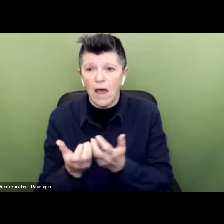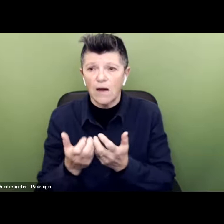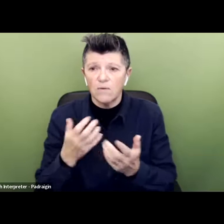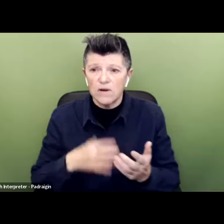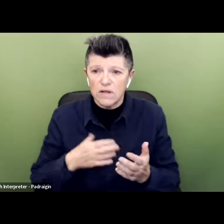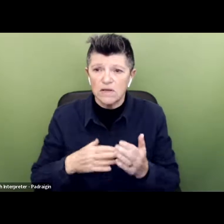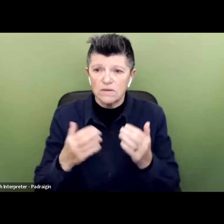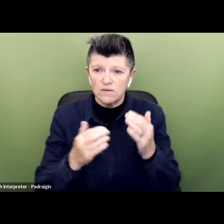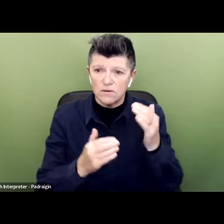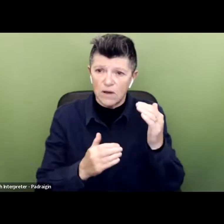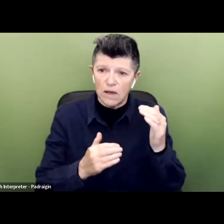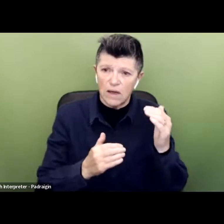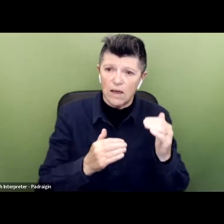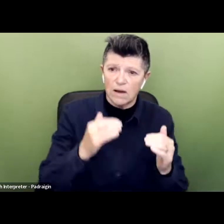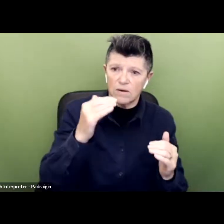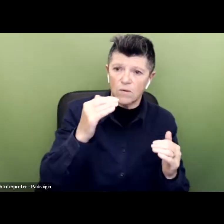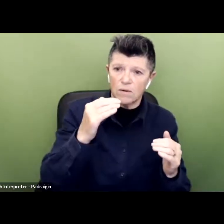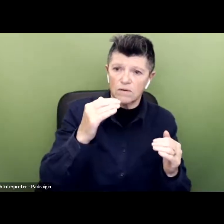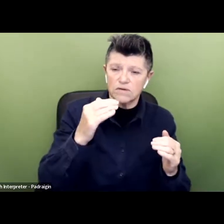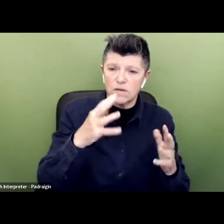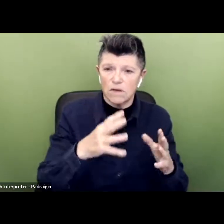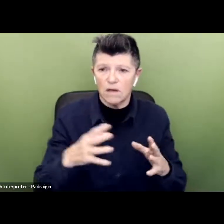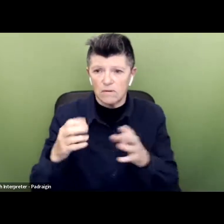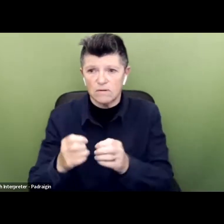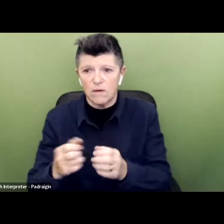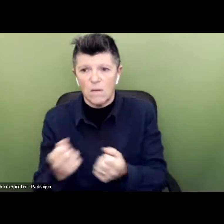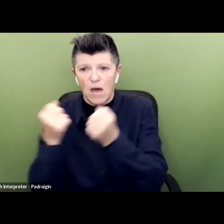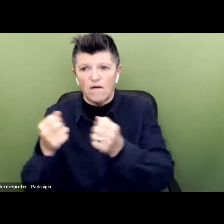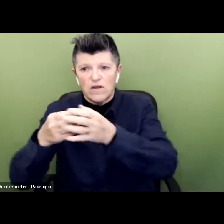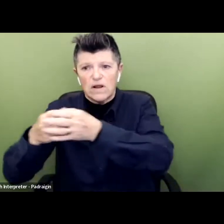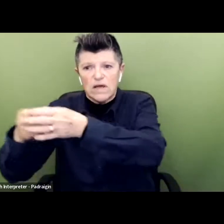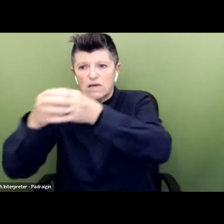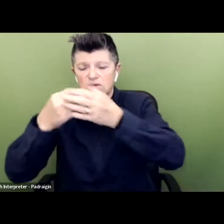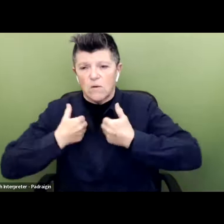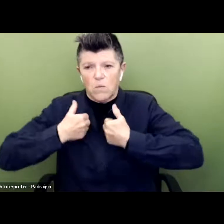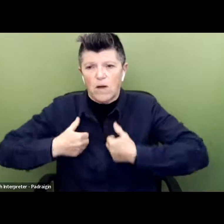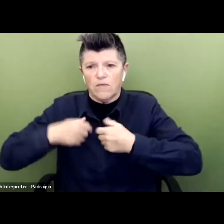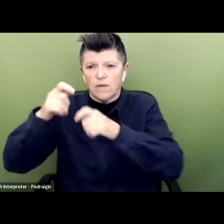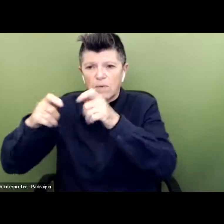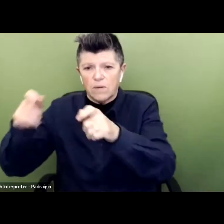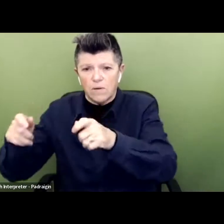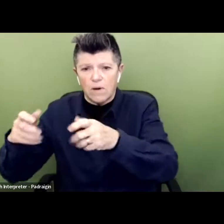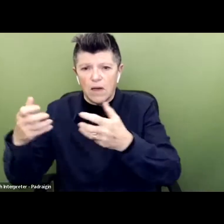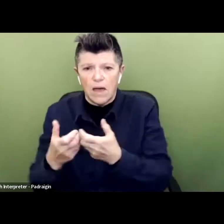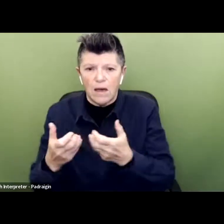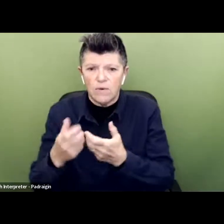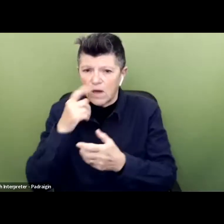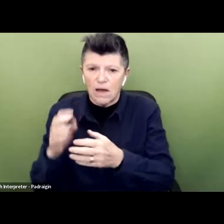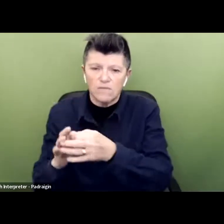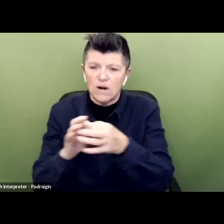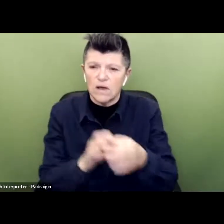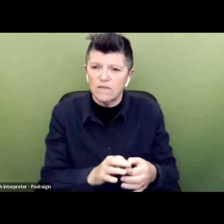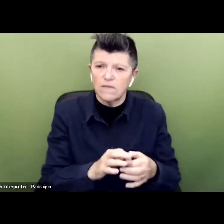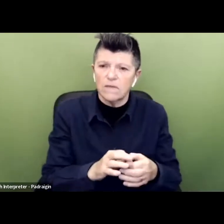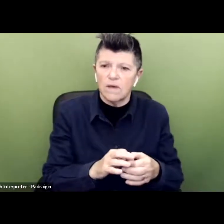inequality, the rise of powerful elites and wealthy people, to intensify geopolitical conflicts. Because as those people become